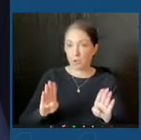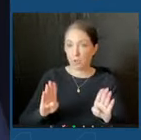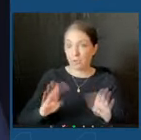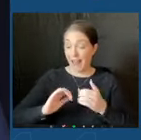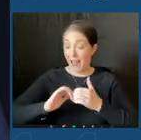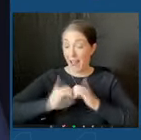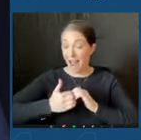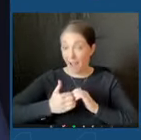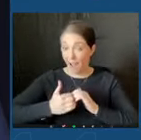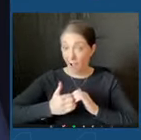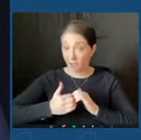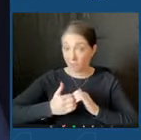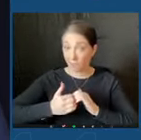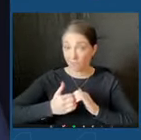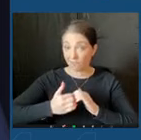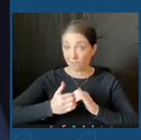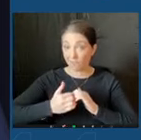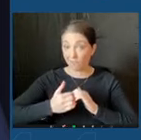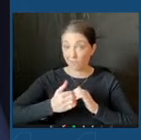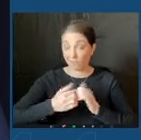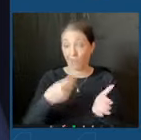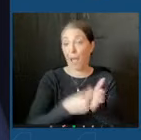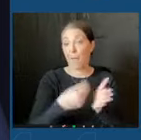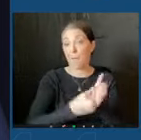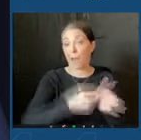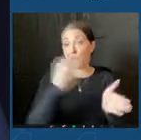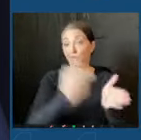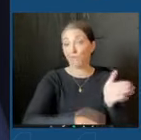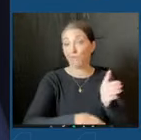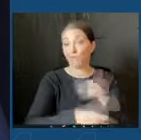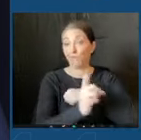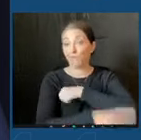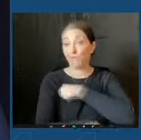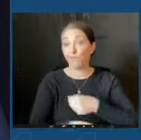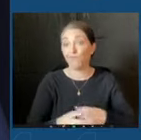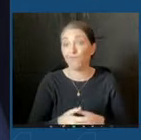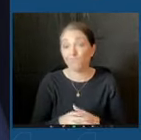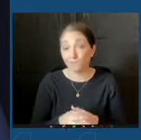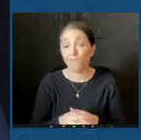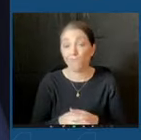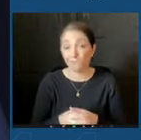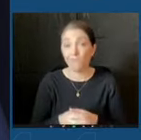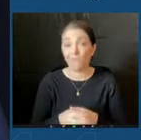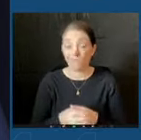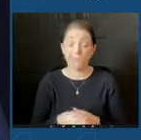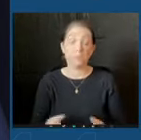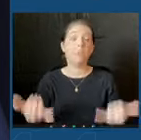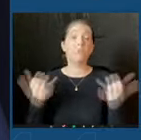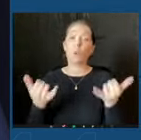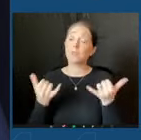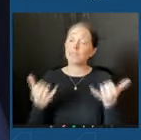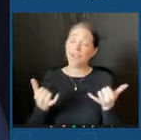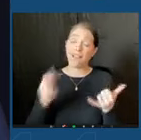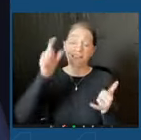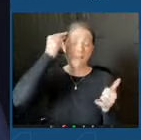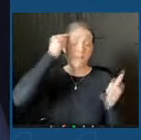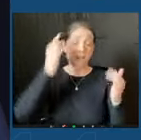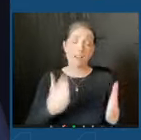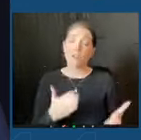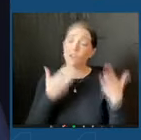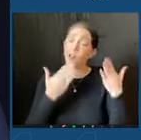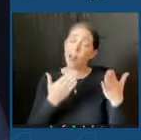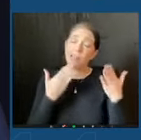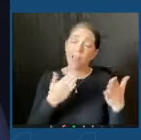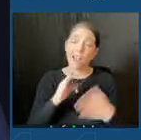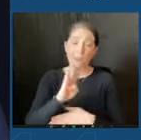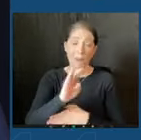society, by costing people money. And so today, thank you, Governor, you're going to sign a bill that is